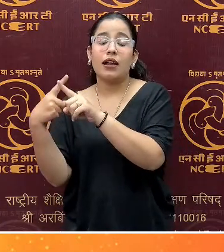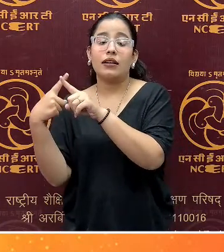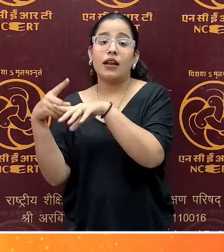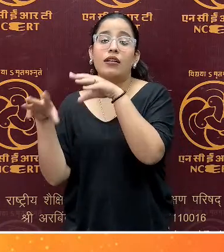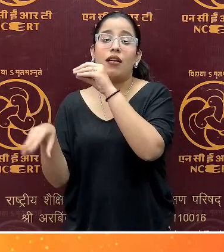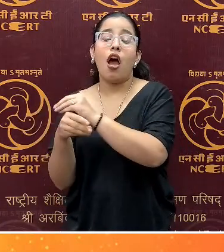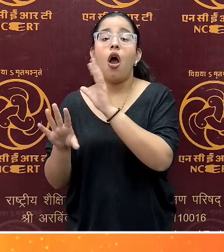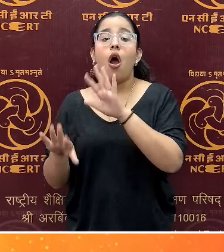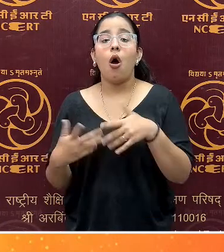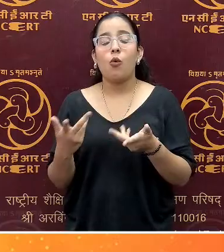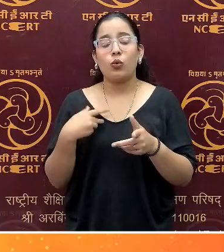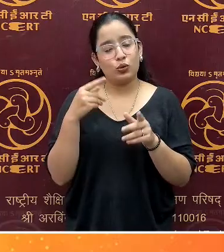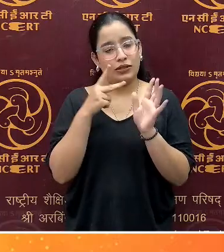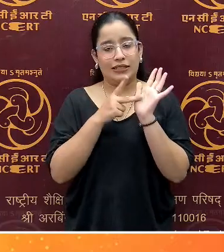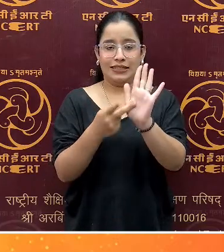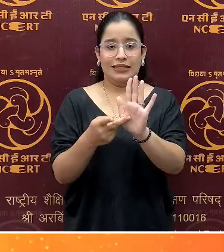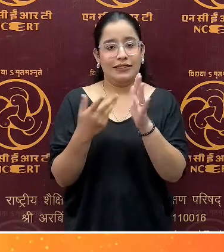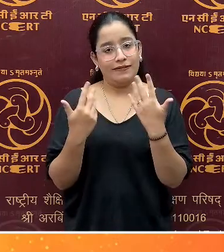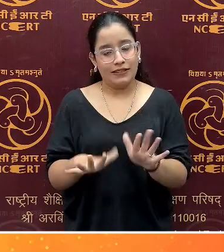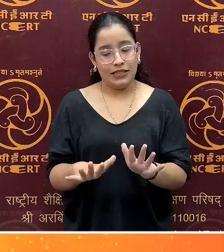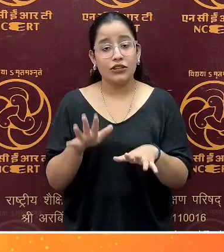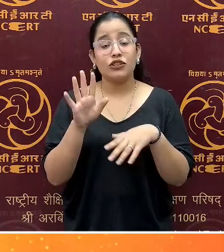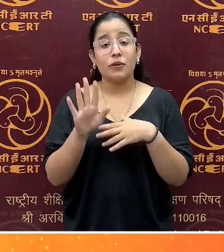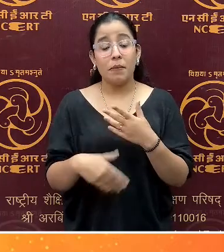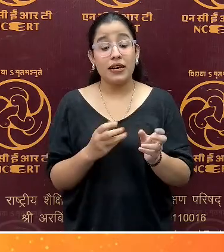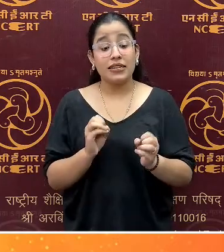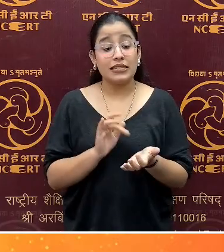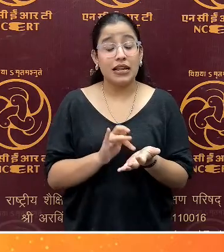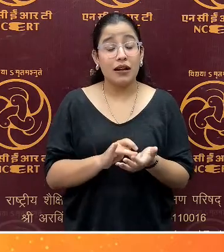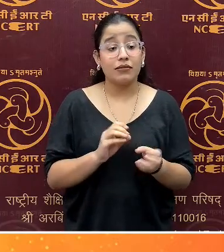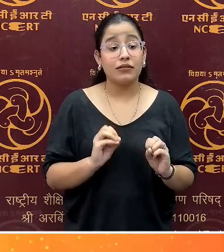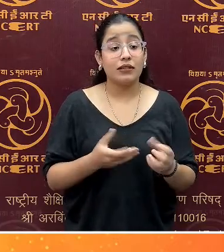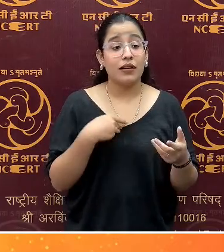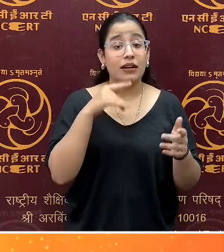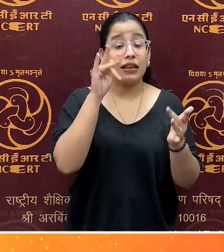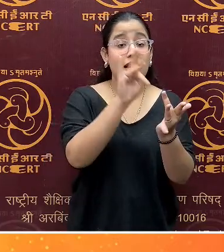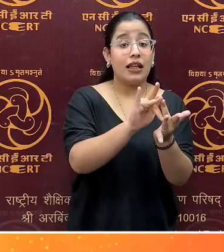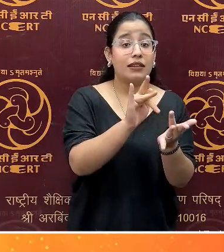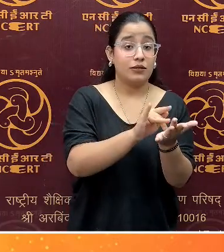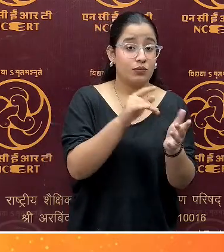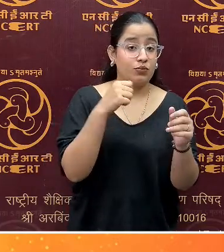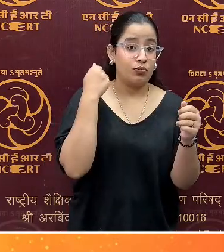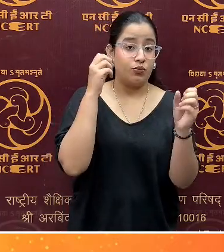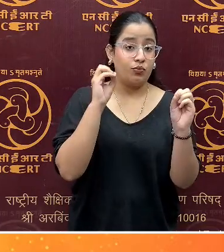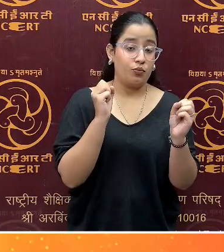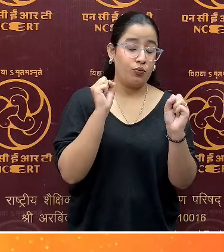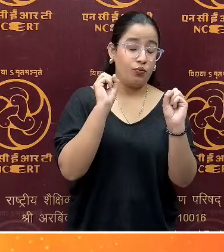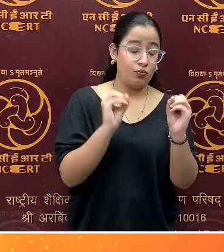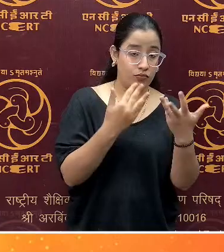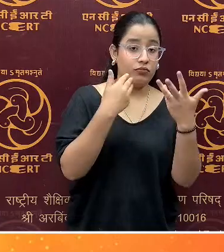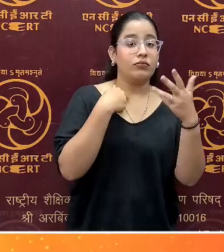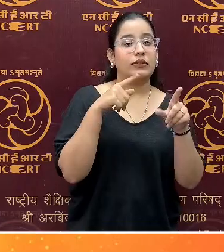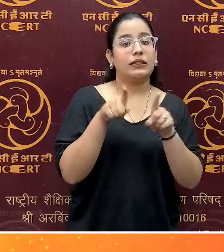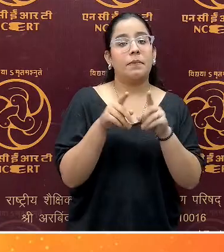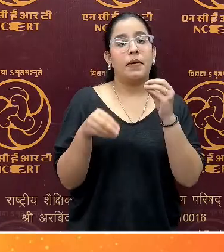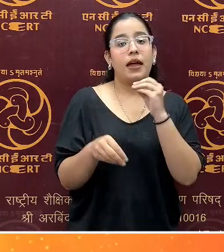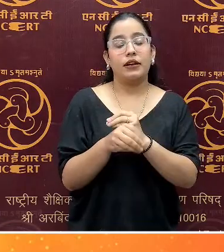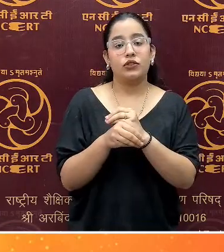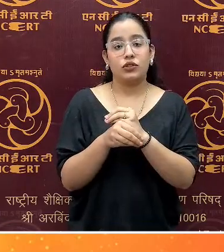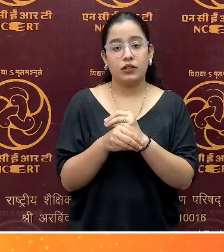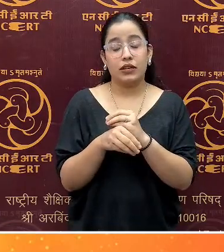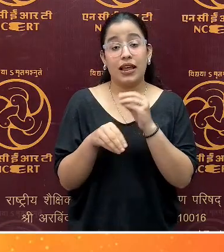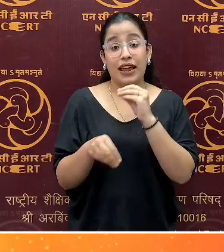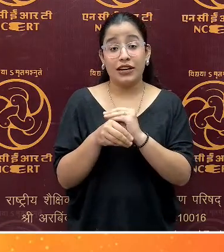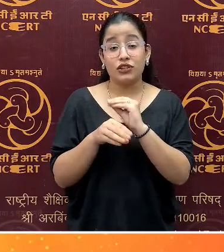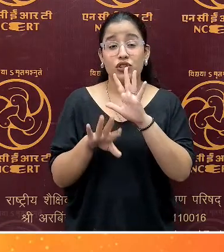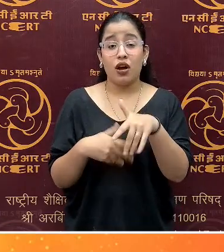is taking place. It starts from one point to other, and the initial of the other will come to the terminal of the other. So the addition part, how